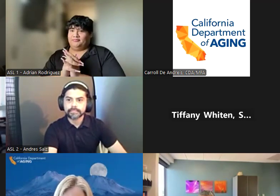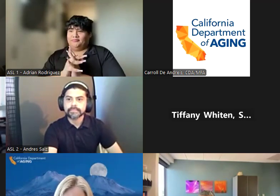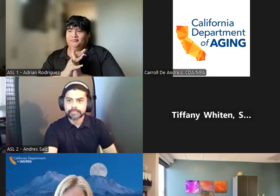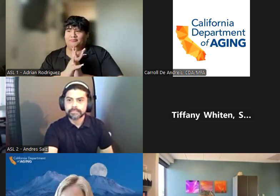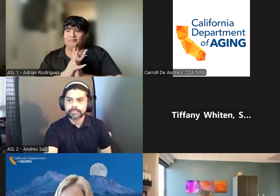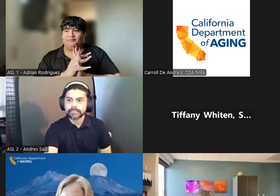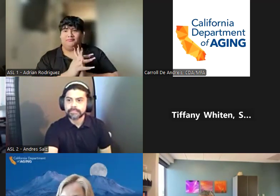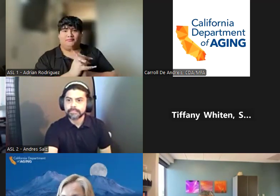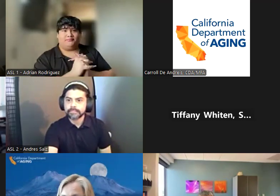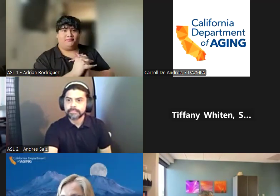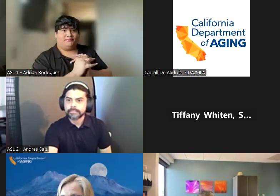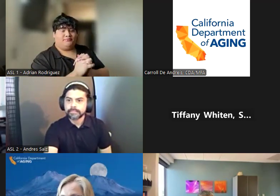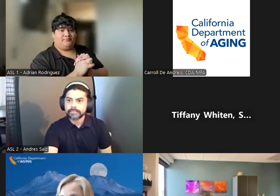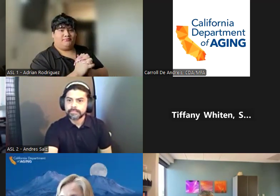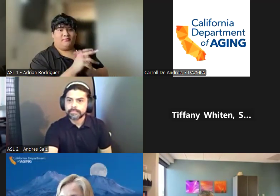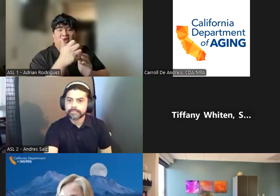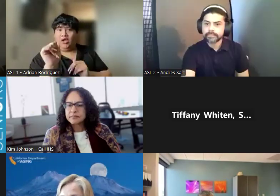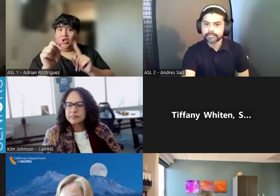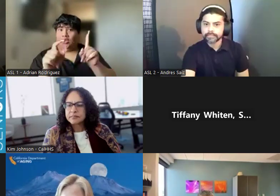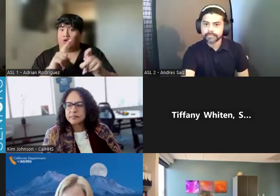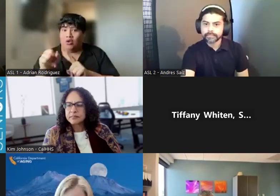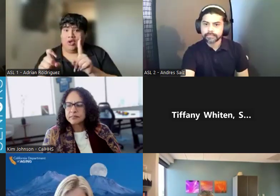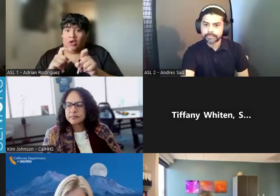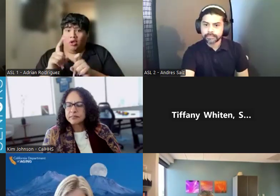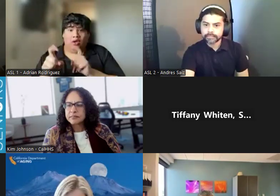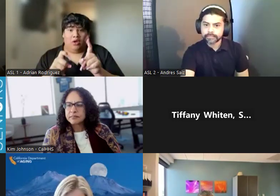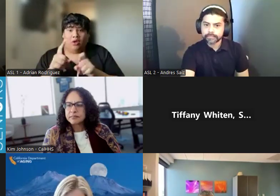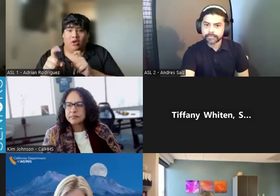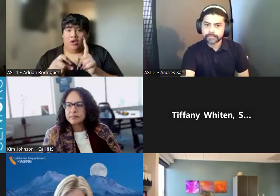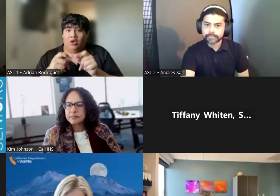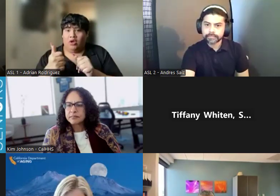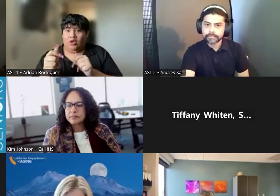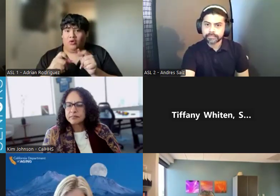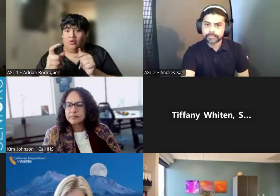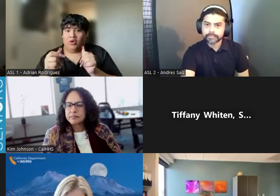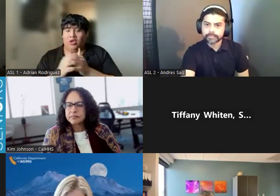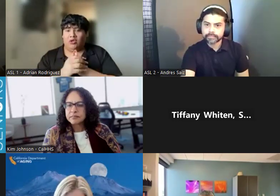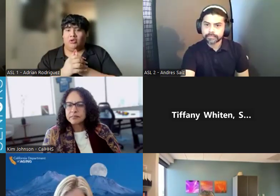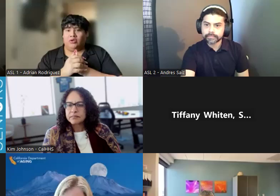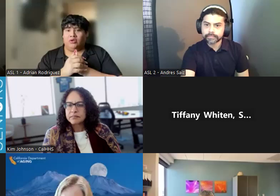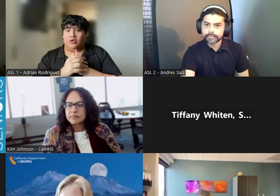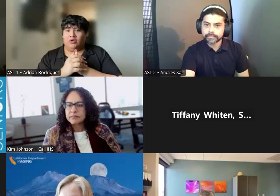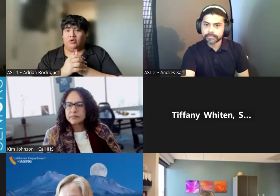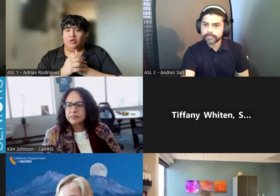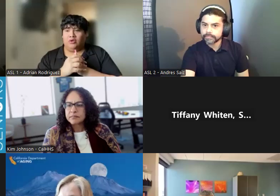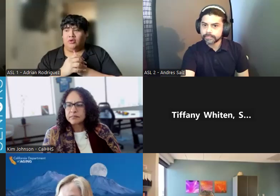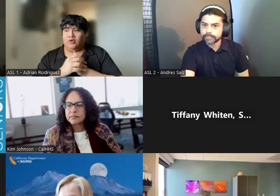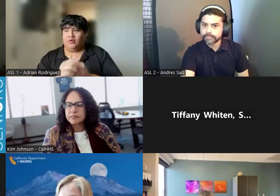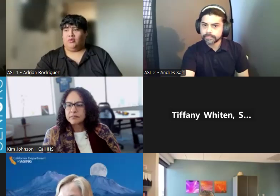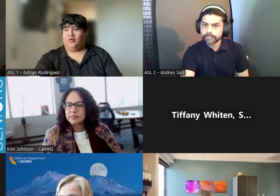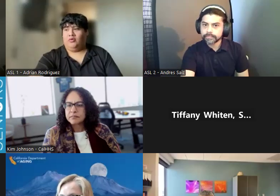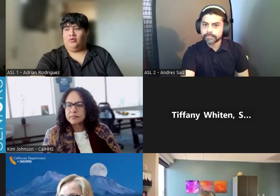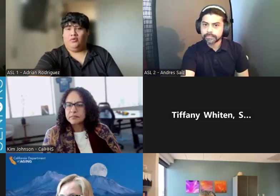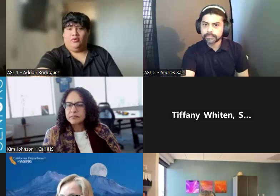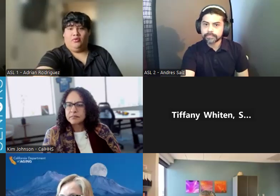All right. Any further questions while we still have the secretary and Big with us? Any